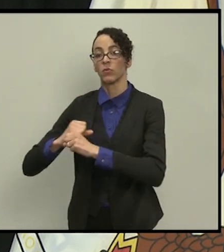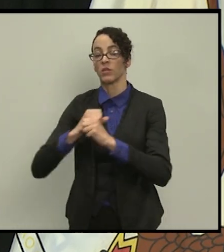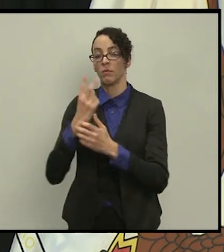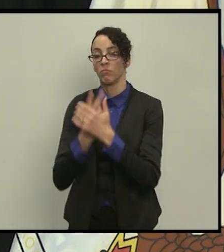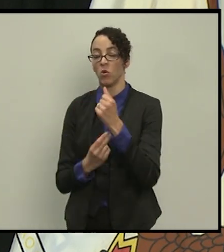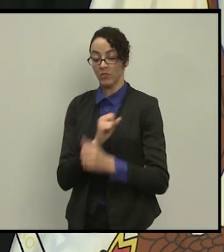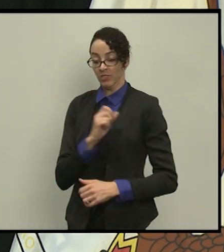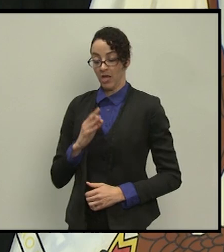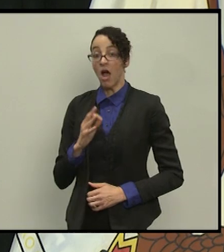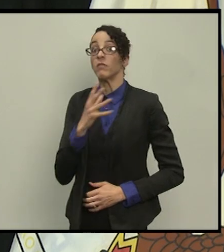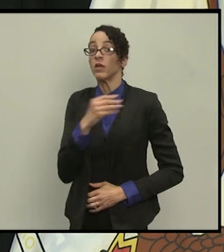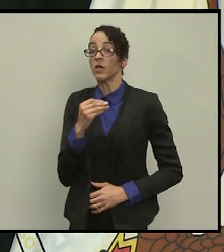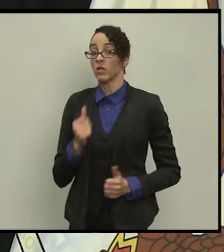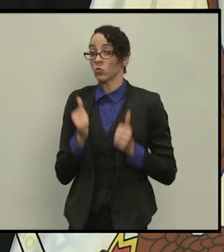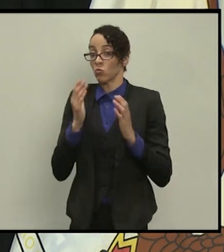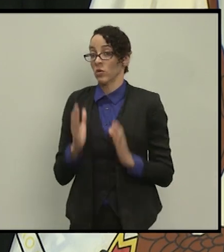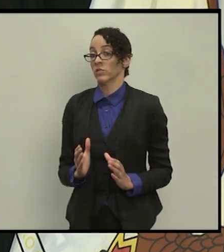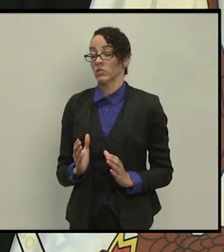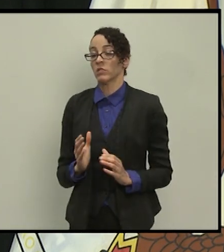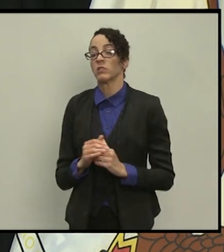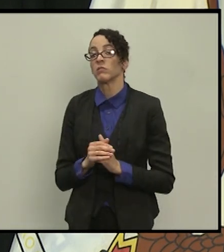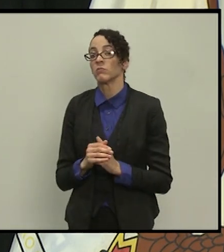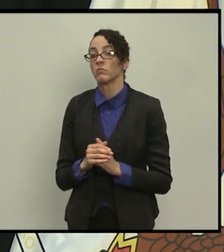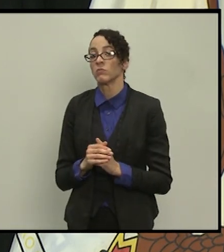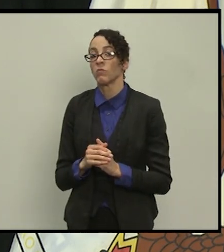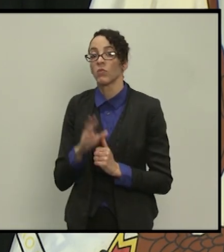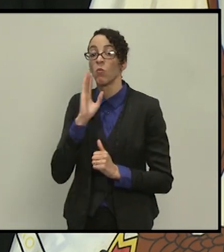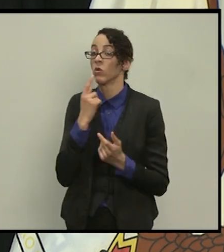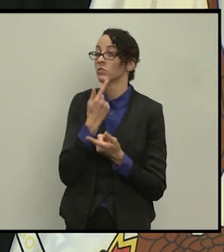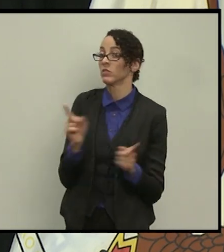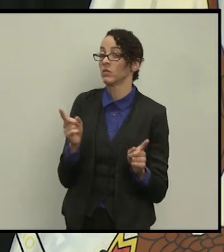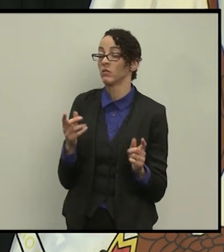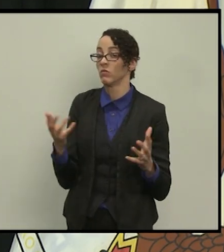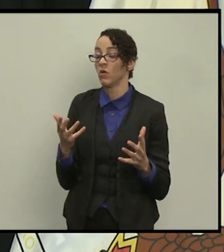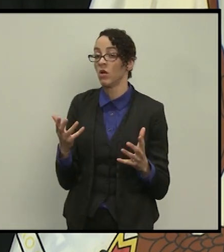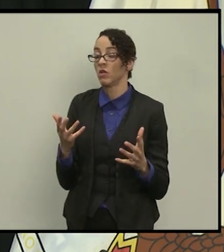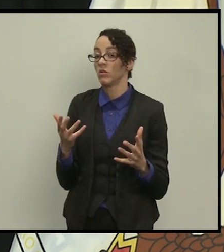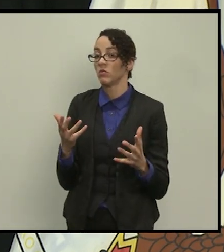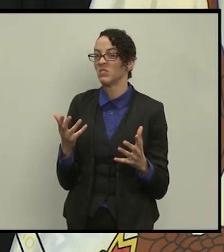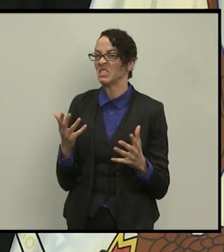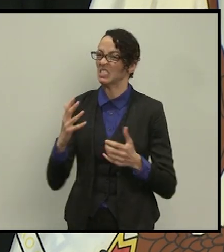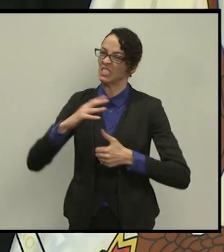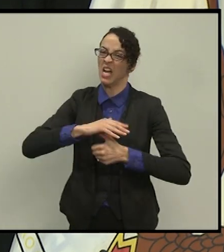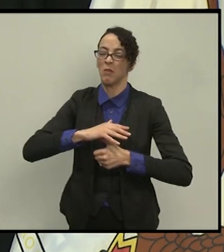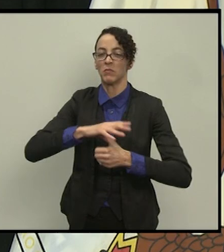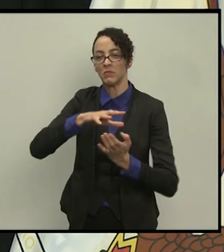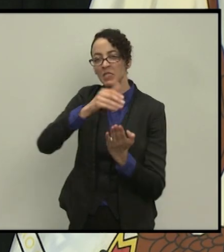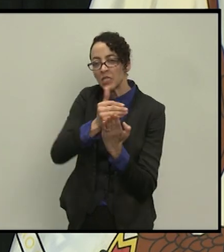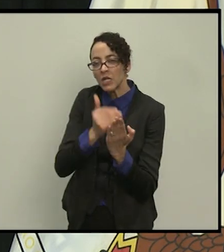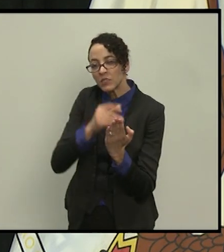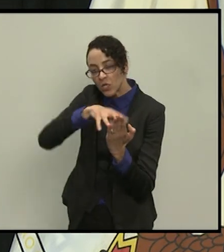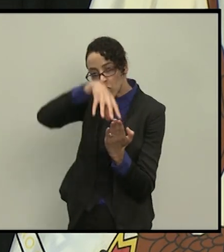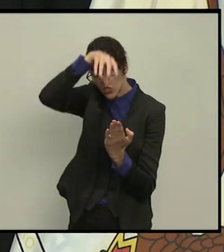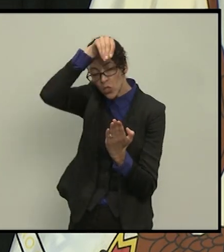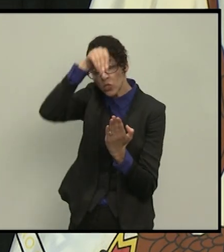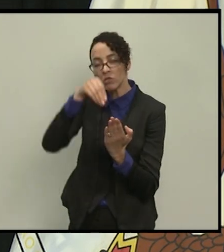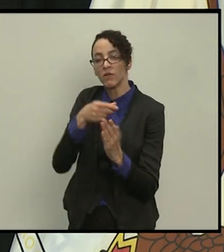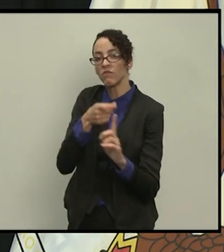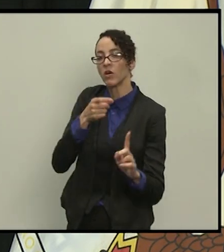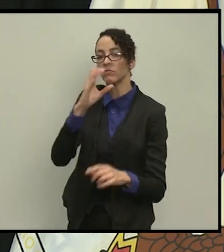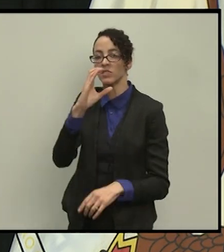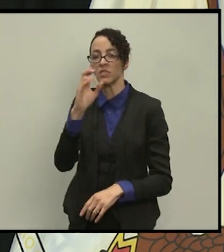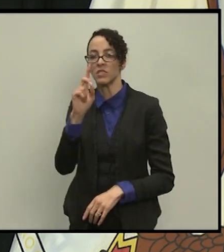that one of the key things that we're ensuring is that the lessons learned with the CDC investigation, the two-week